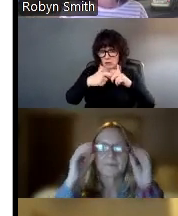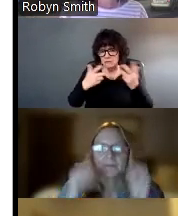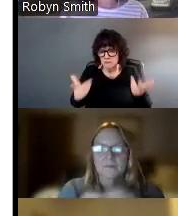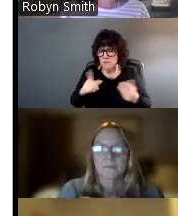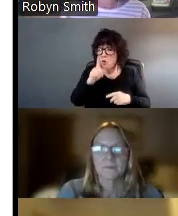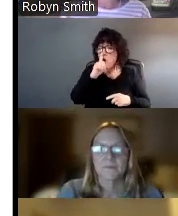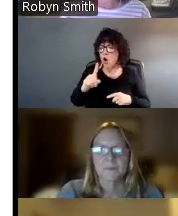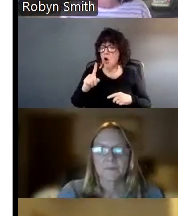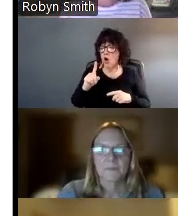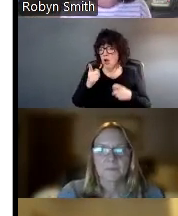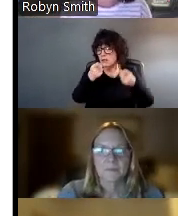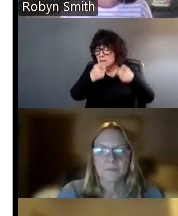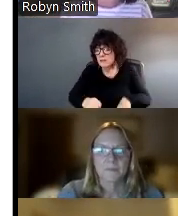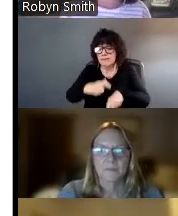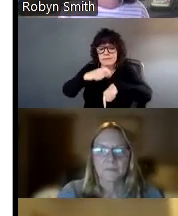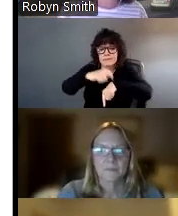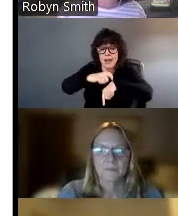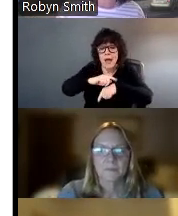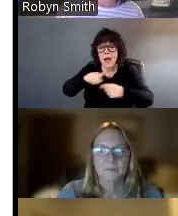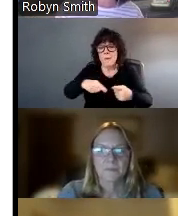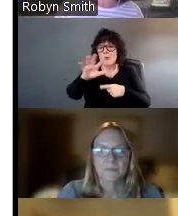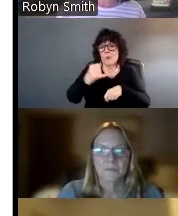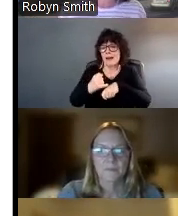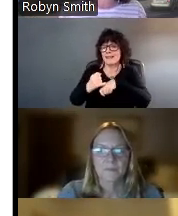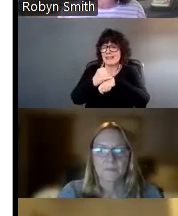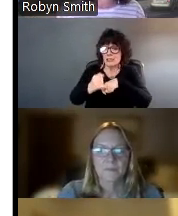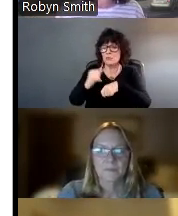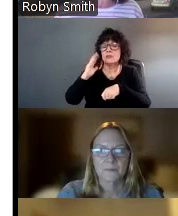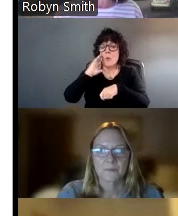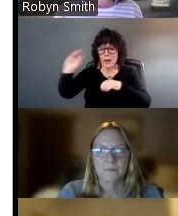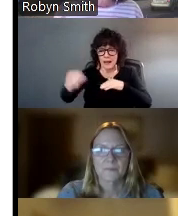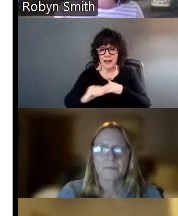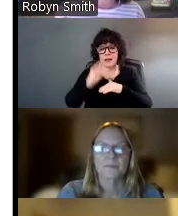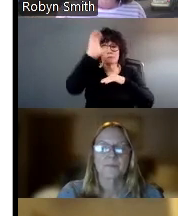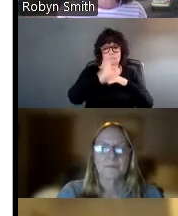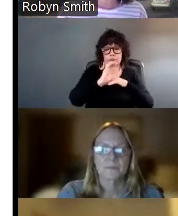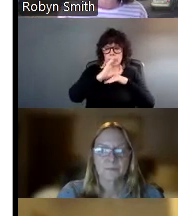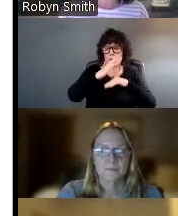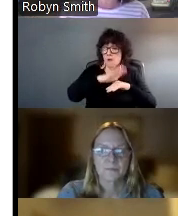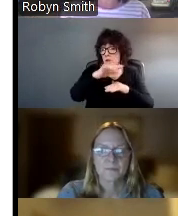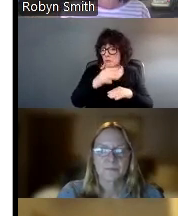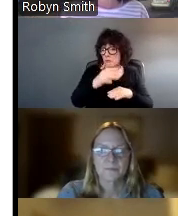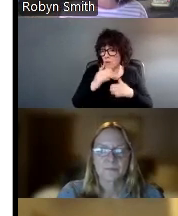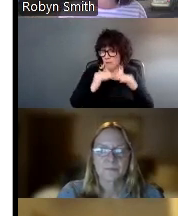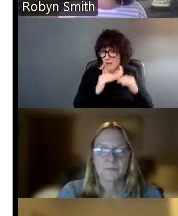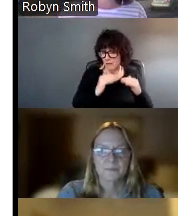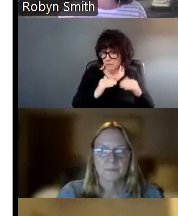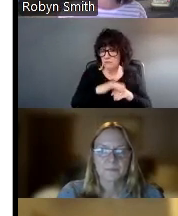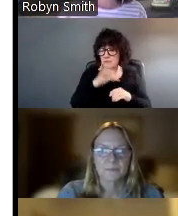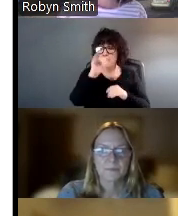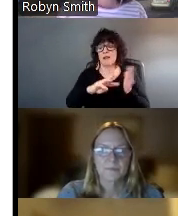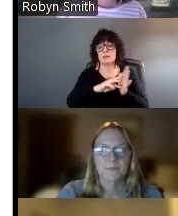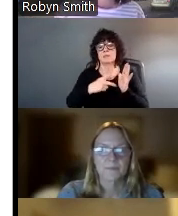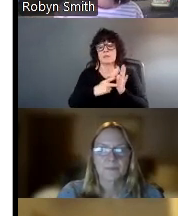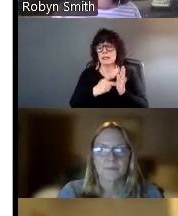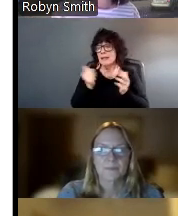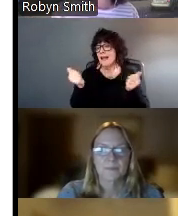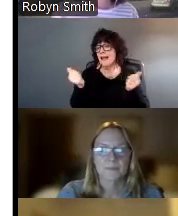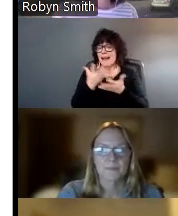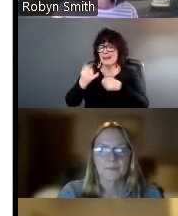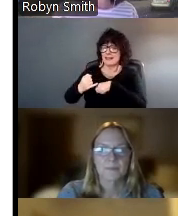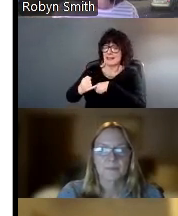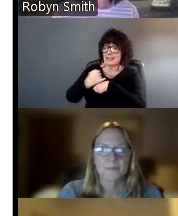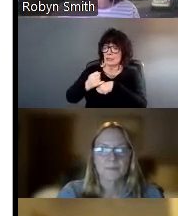And that can happen also in some circumstances when you switch IDR plans. Or come out of deferments.